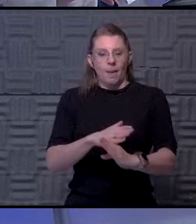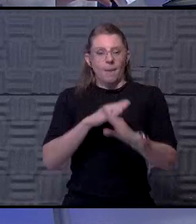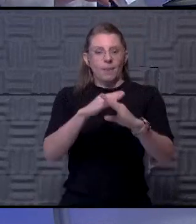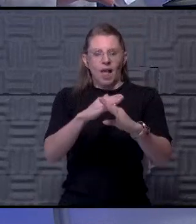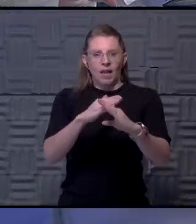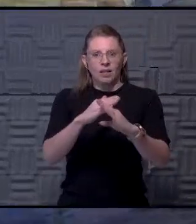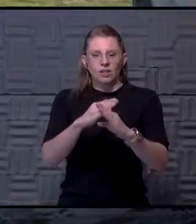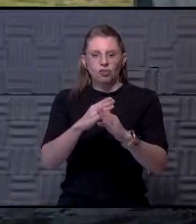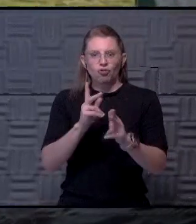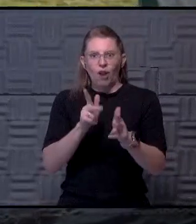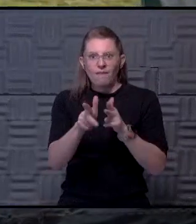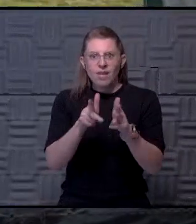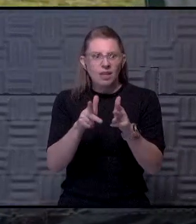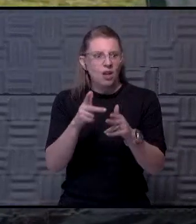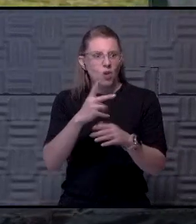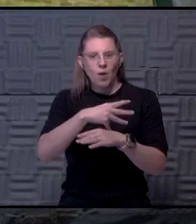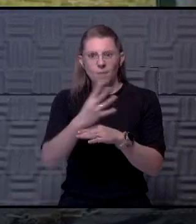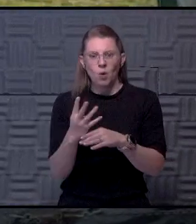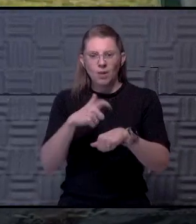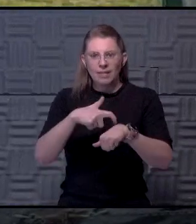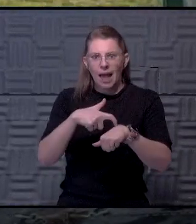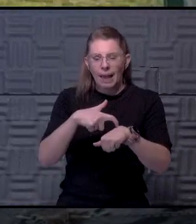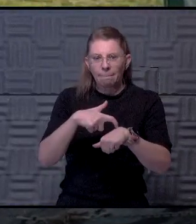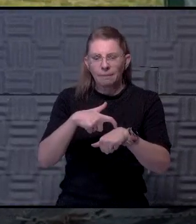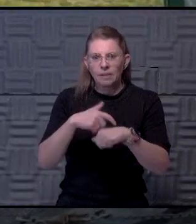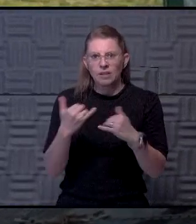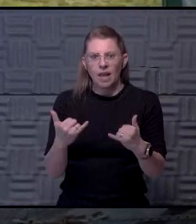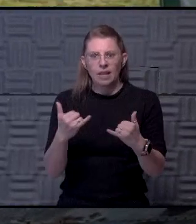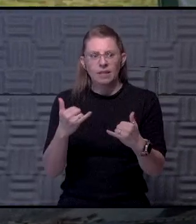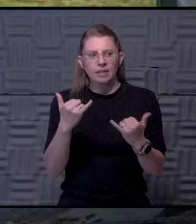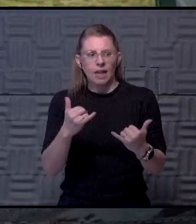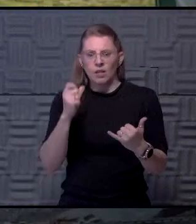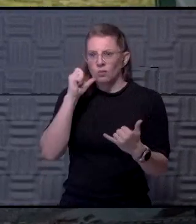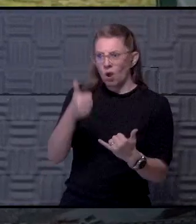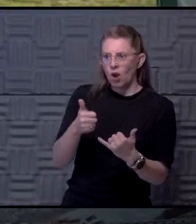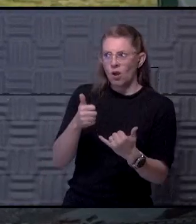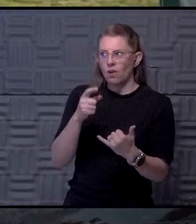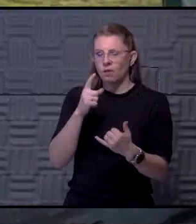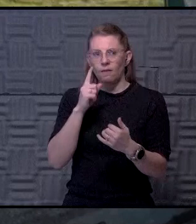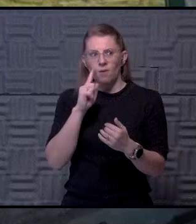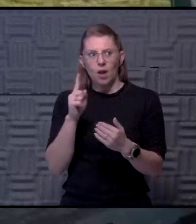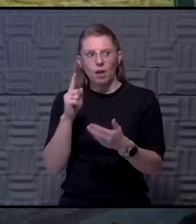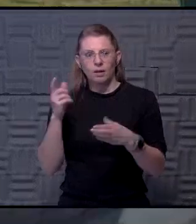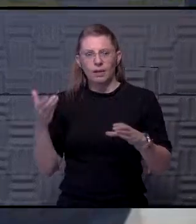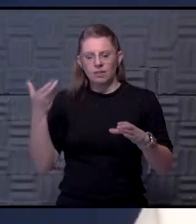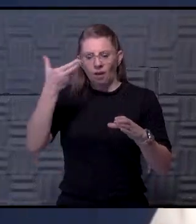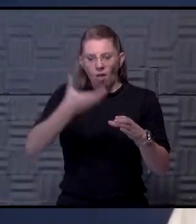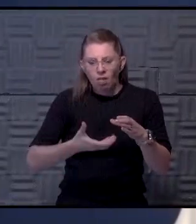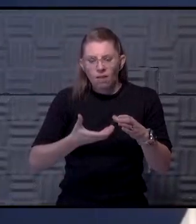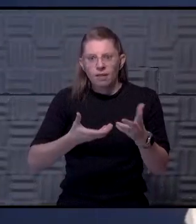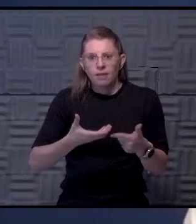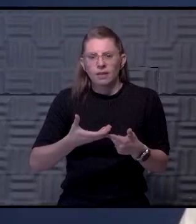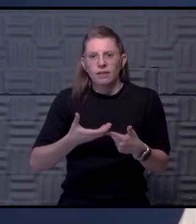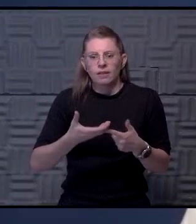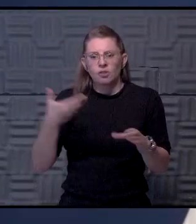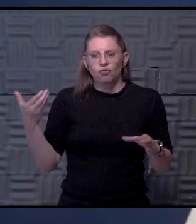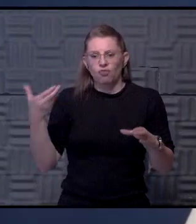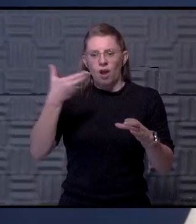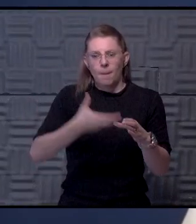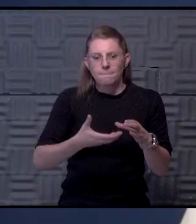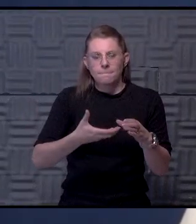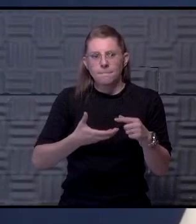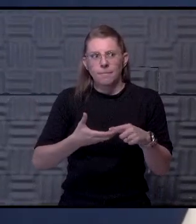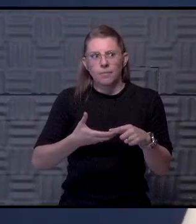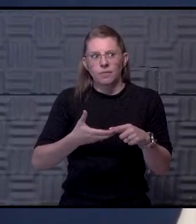Rainbow beginning either. What time is it today, Terry? Is it today or tomorrow to get these things installed? Yeah, no, actually, they're dropping in the